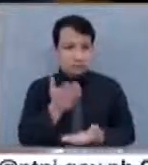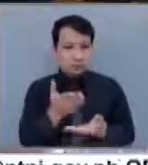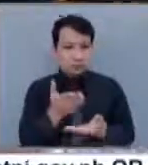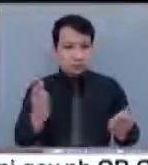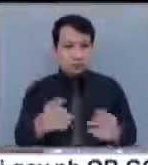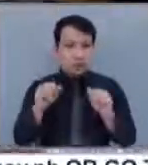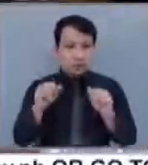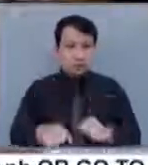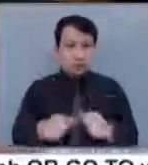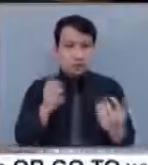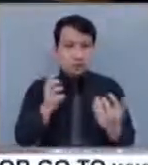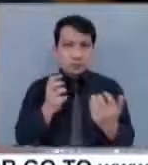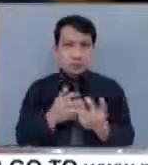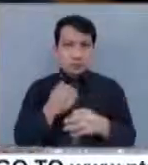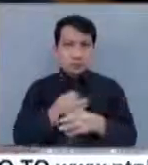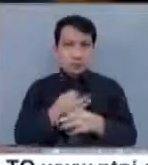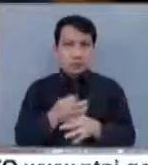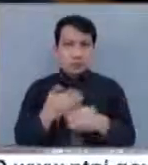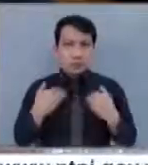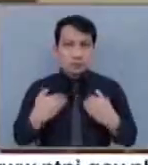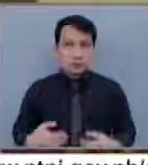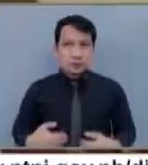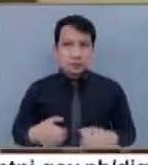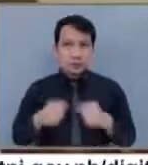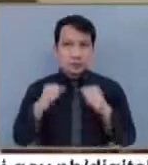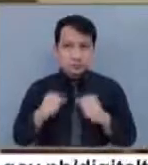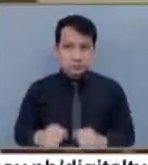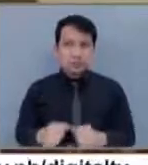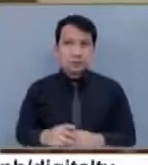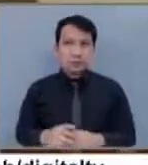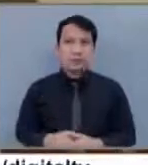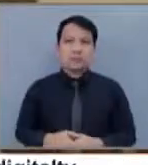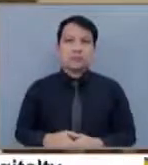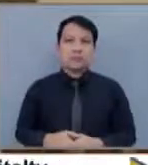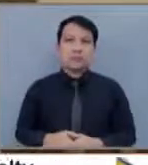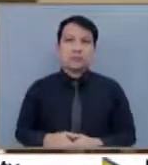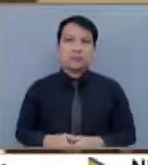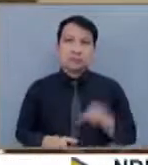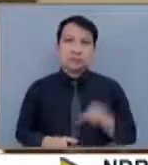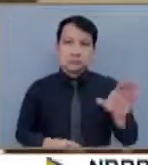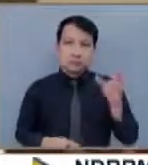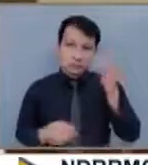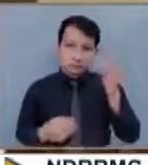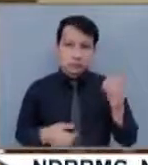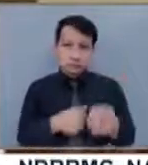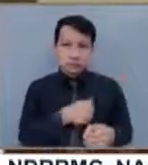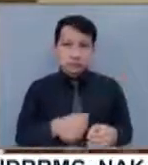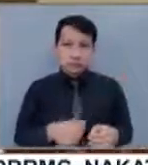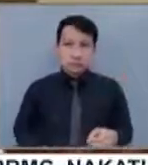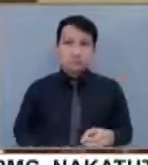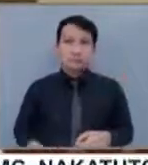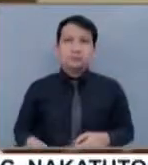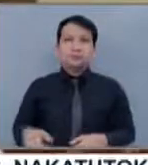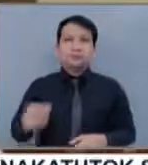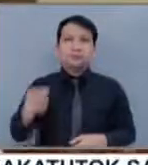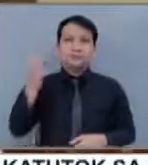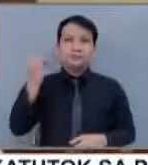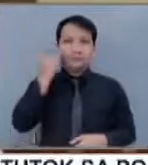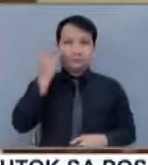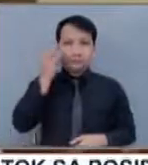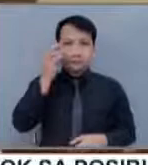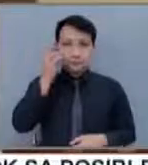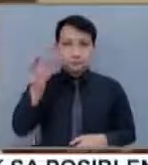I am still physically capable. Samantala, tiniyak naman ni Ambassador Jose Manuel del Gallego Romualdez